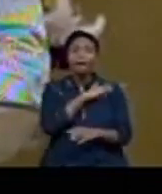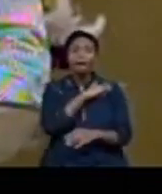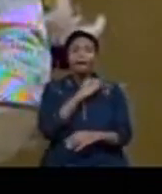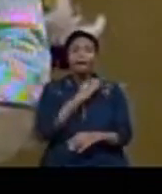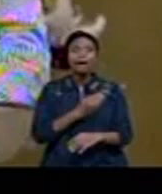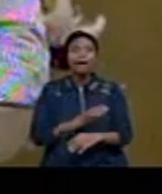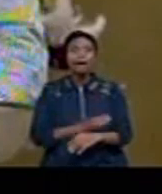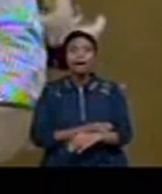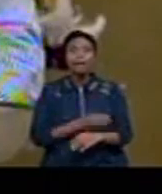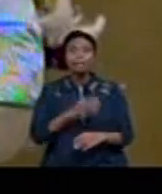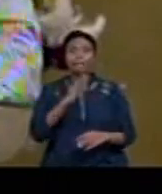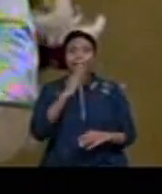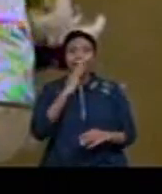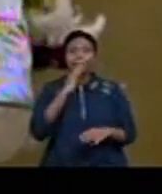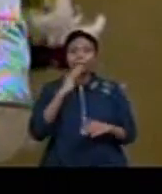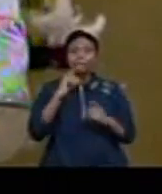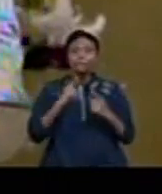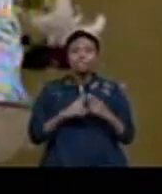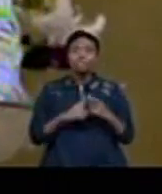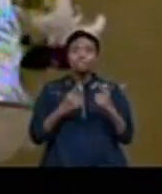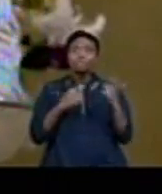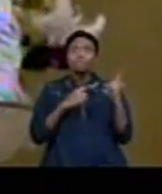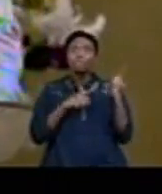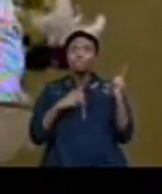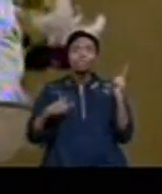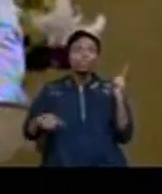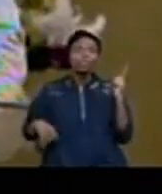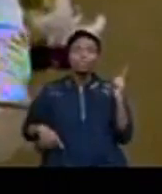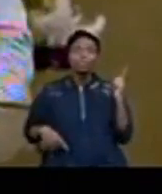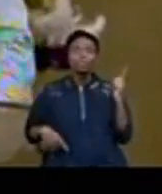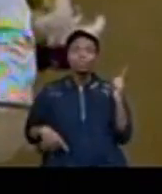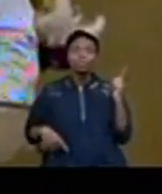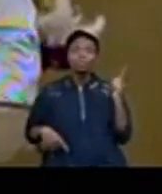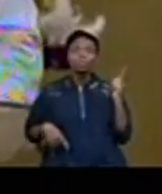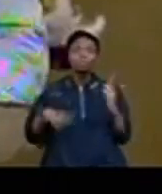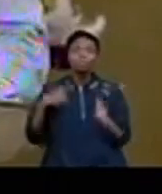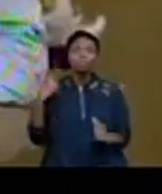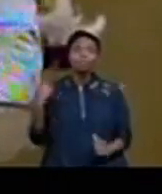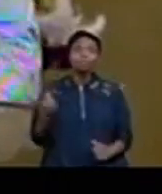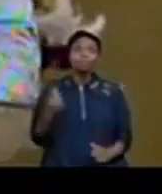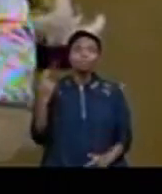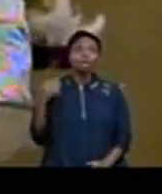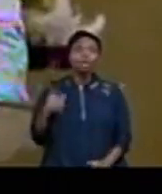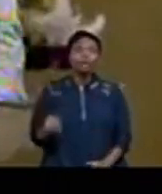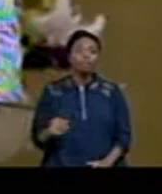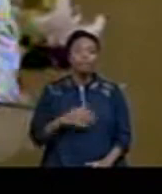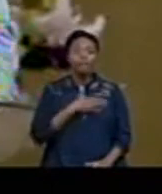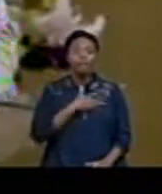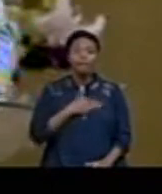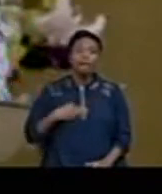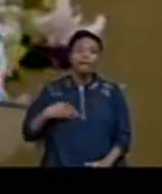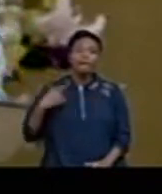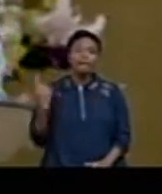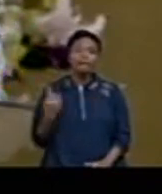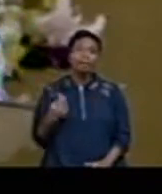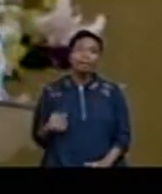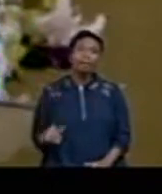and might be unto our God forever